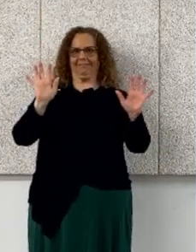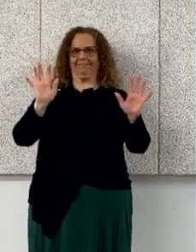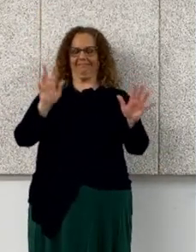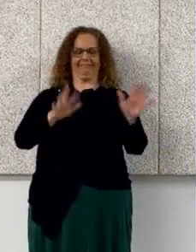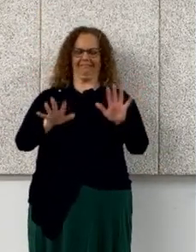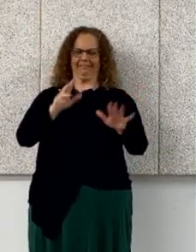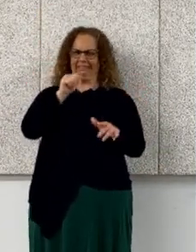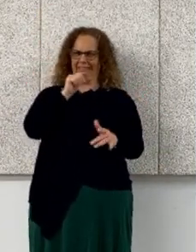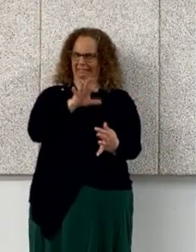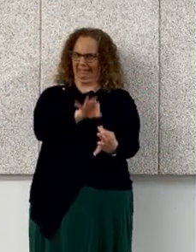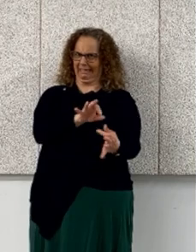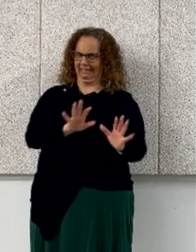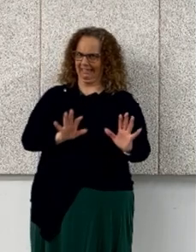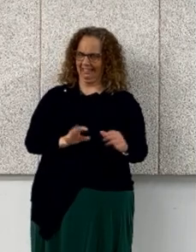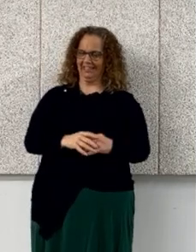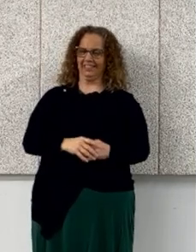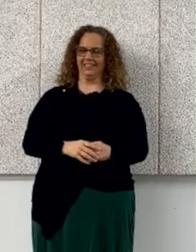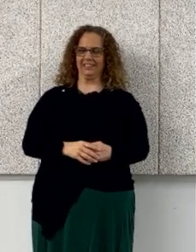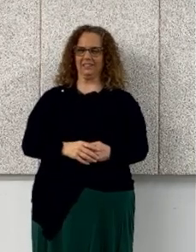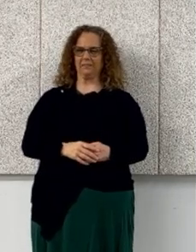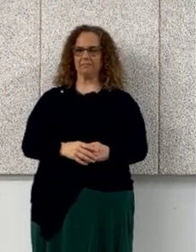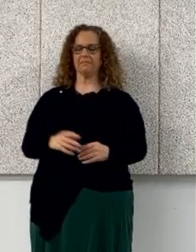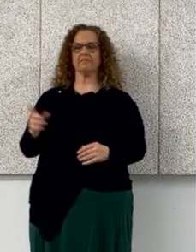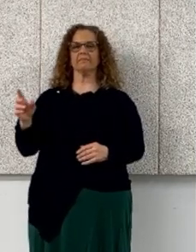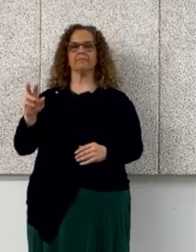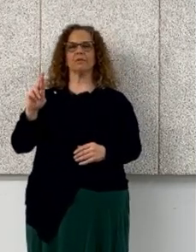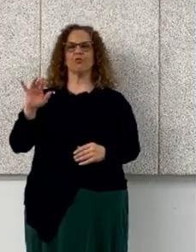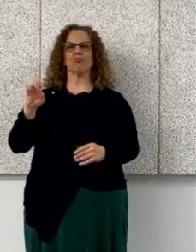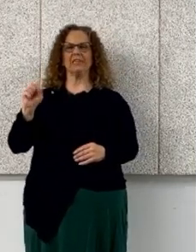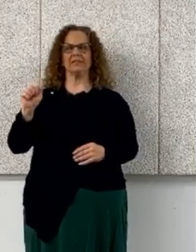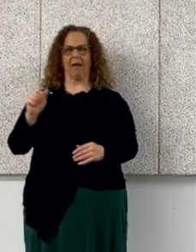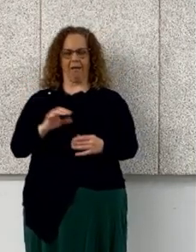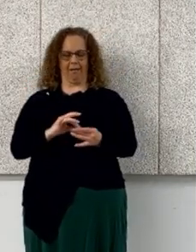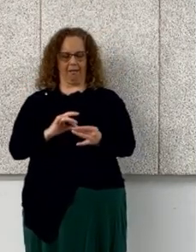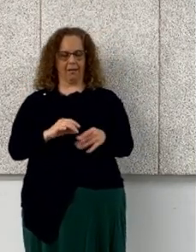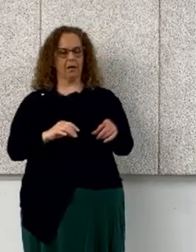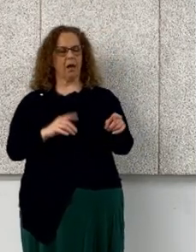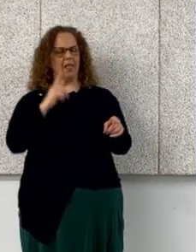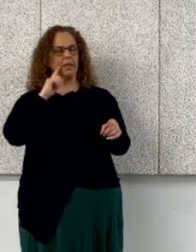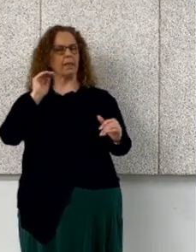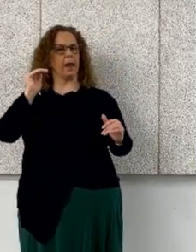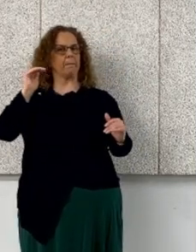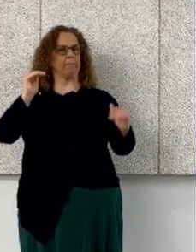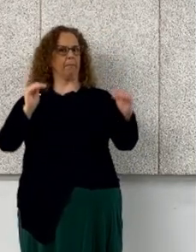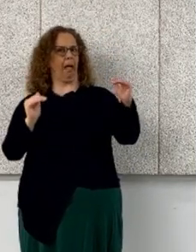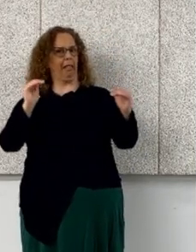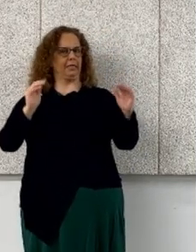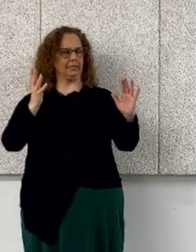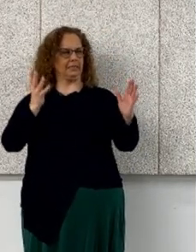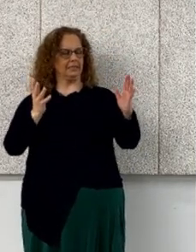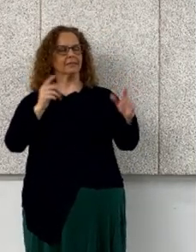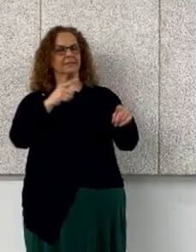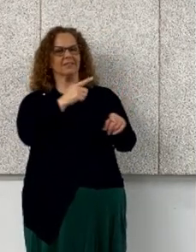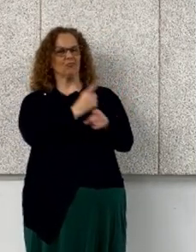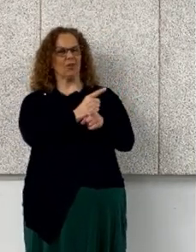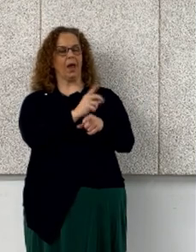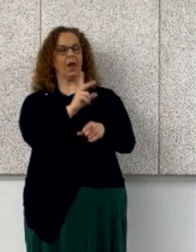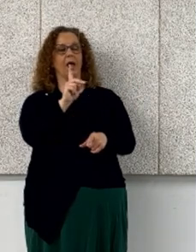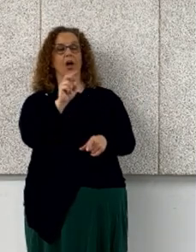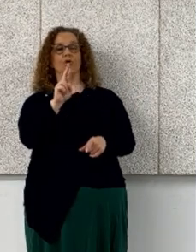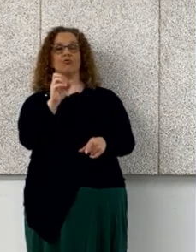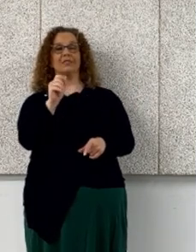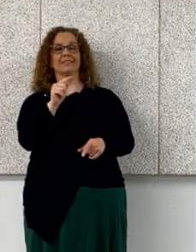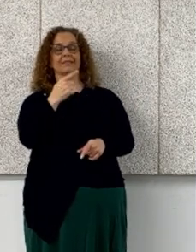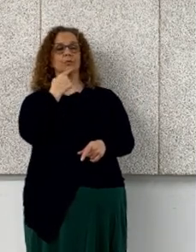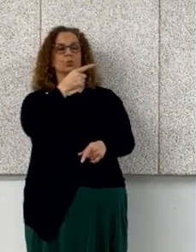not ideal. Yeah, I think finding balance, that balance is really difficult. I mean, Kristin, you talked about wanting to get